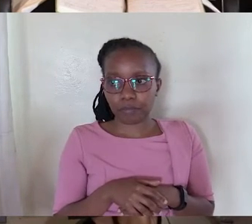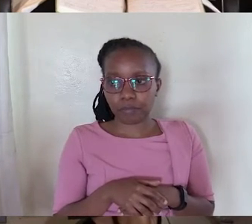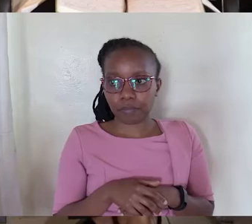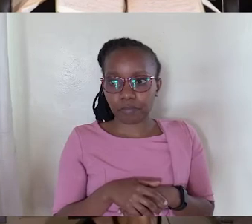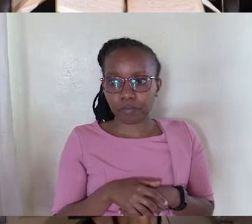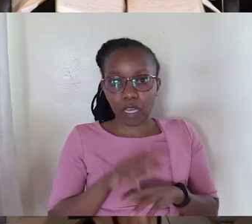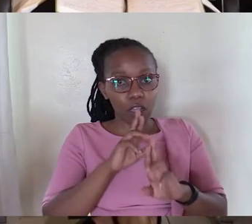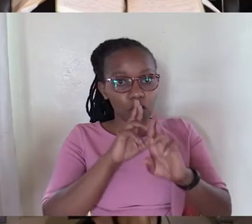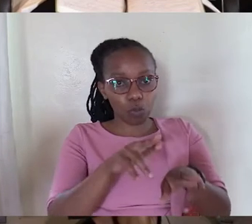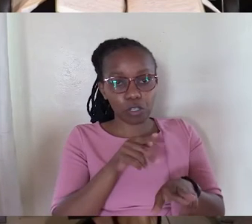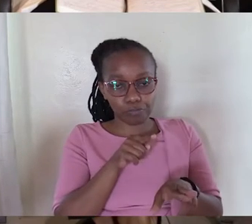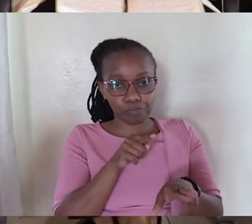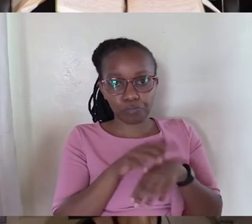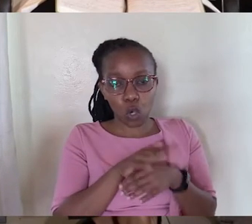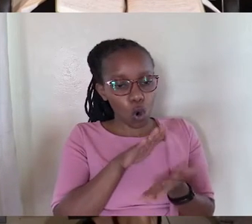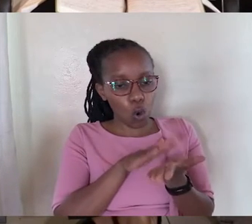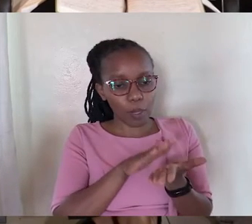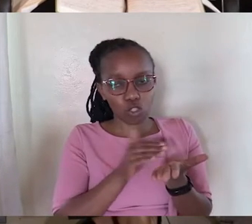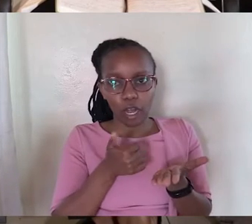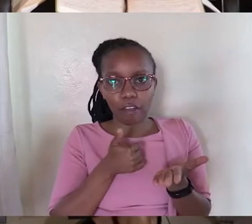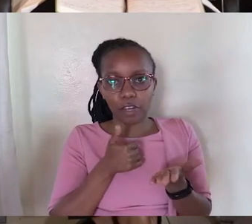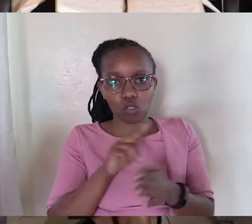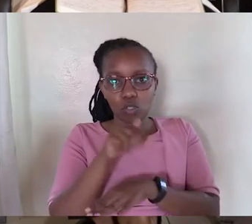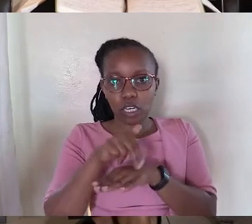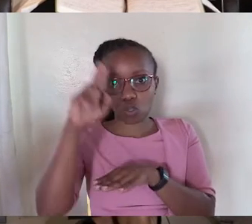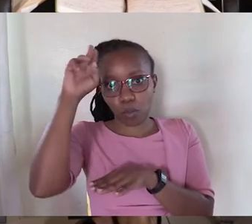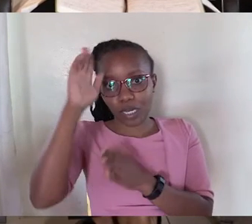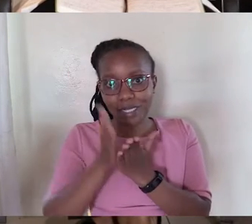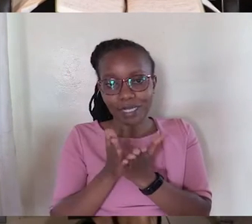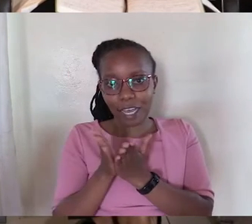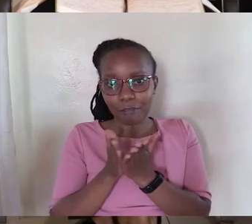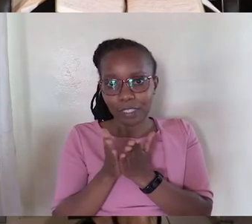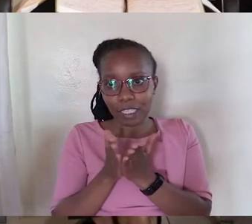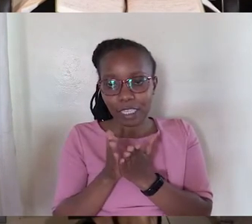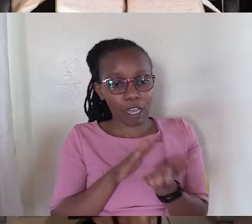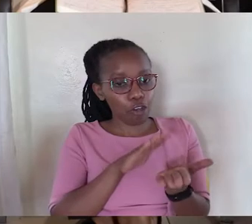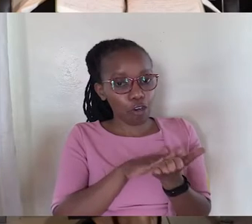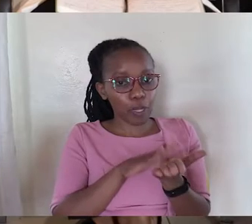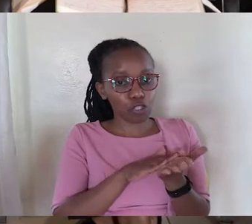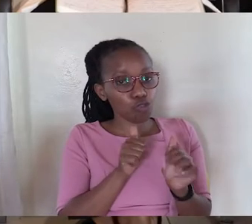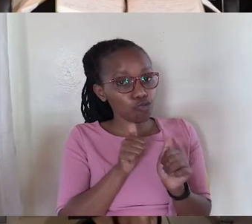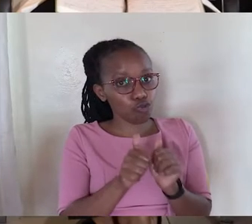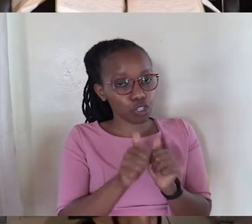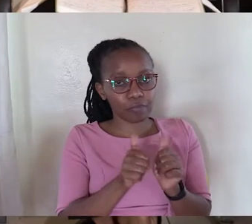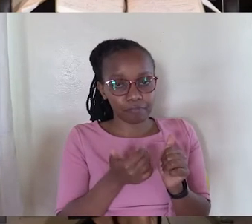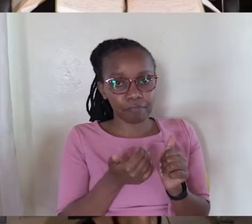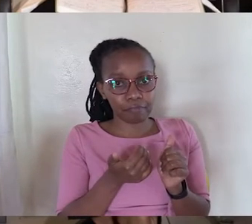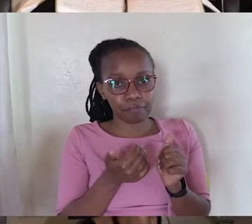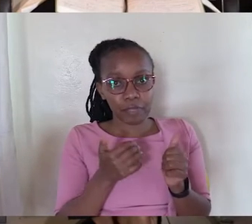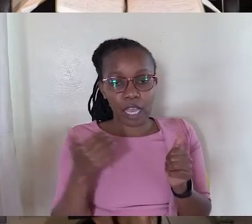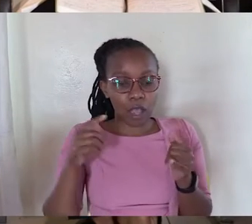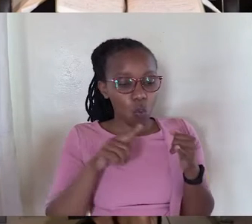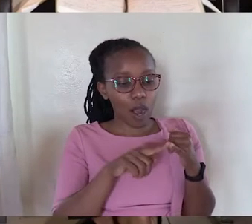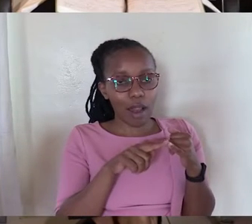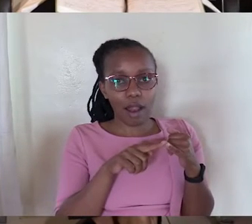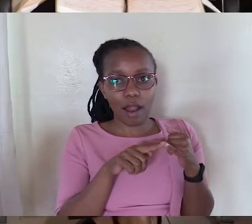In that report, we did make recommendations to the National Police Service. Among the recommendations that we made were, number